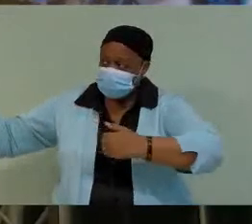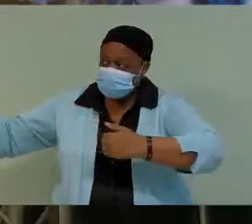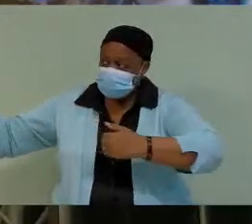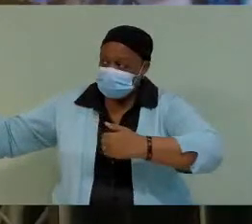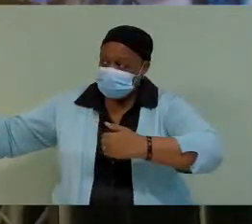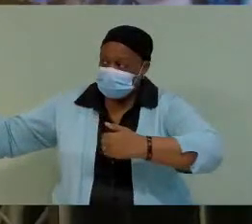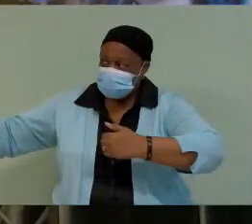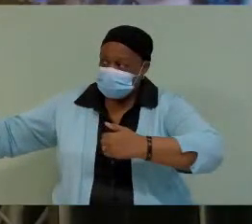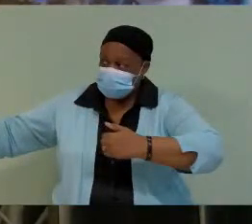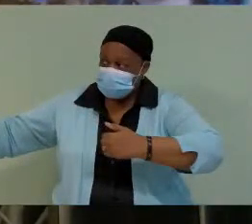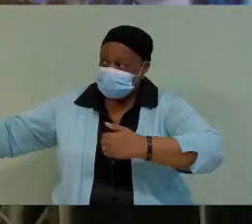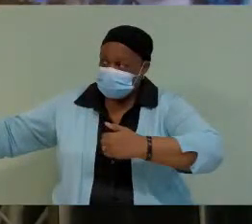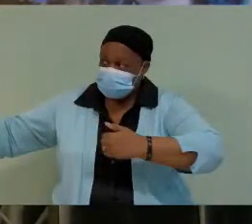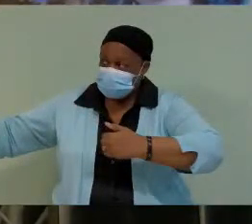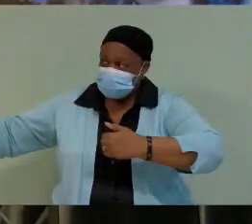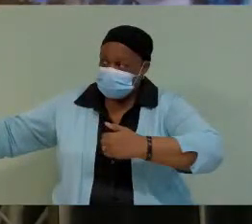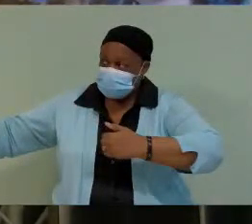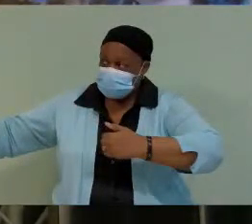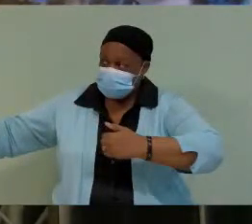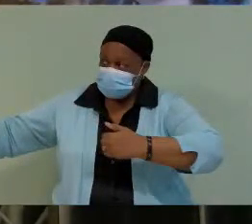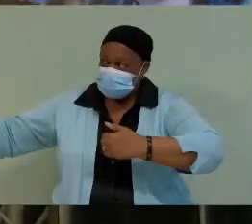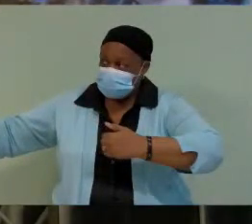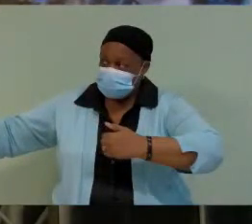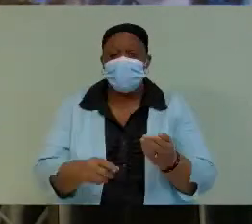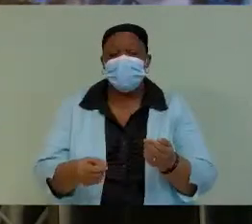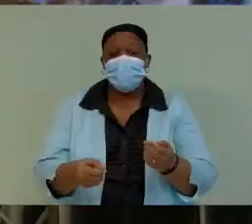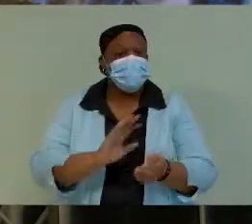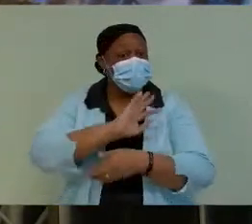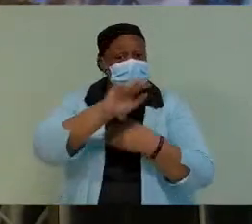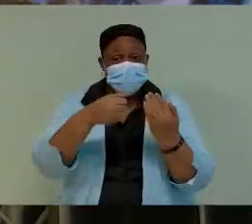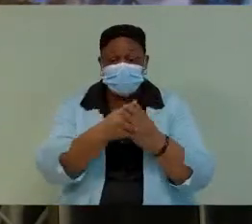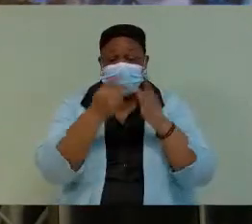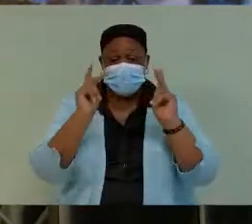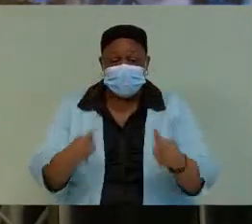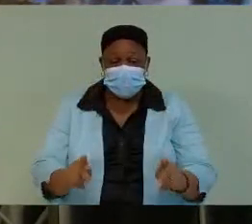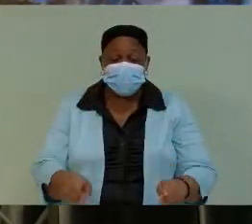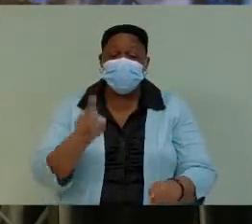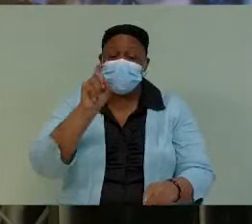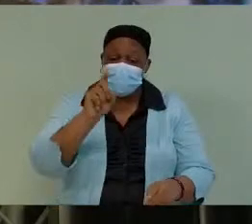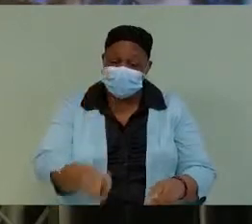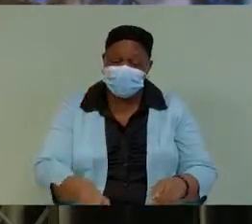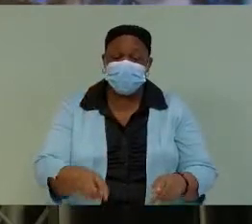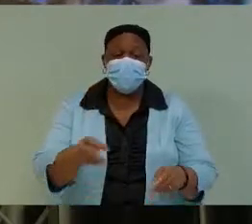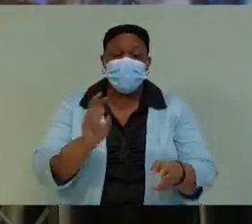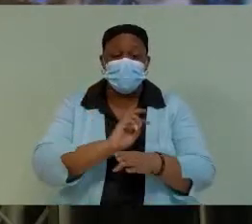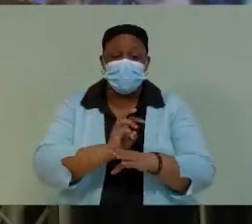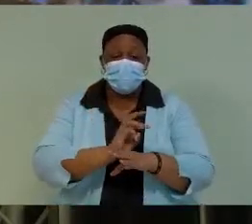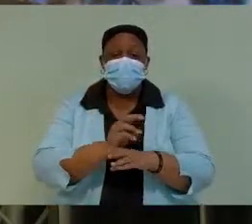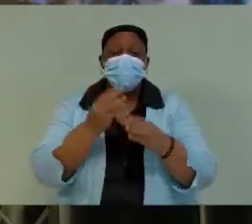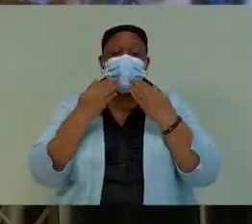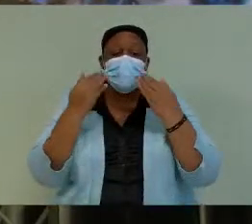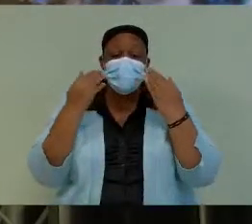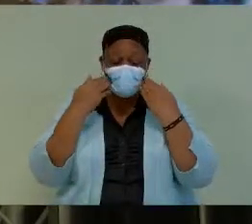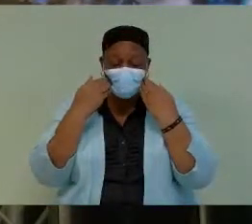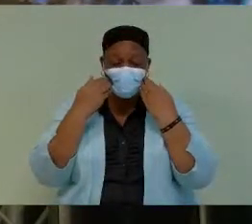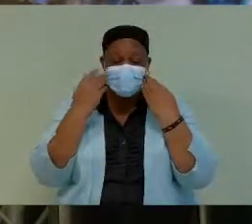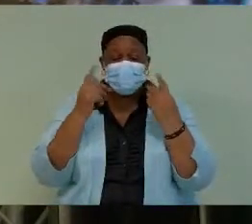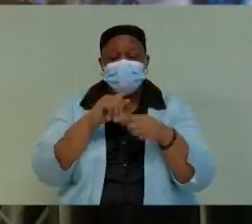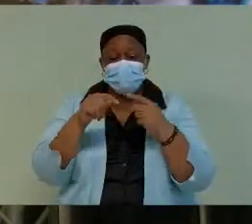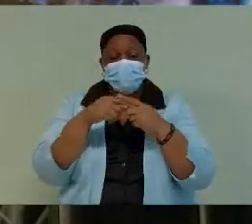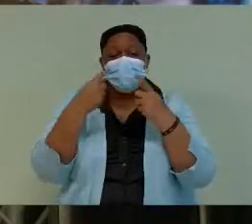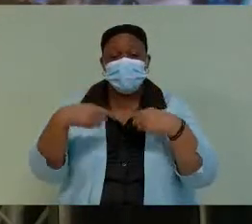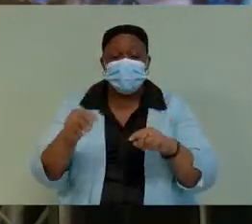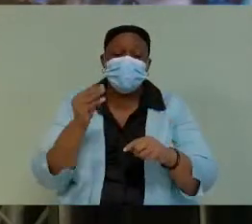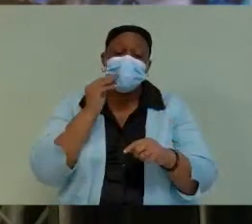including restaurant staff, shall wear a face mask covering their nose and mouth except